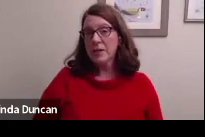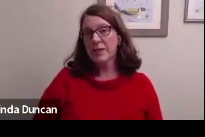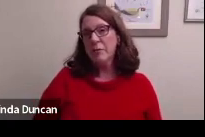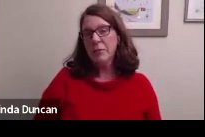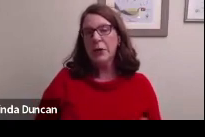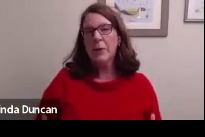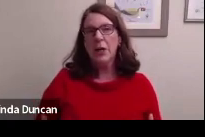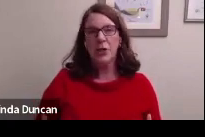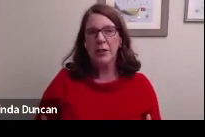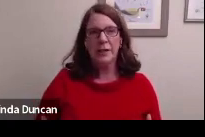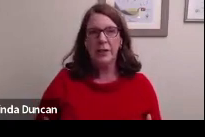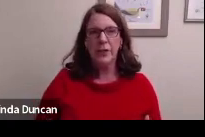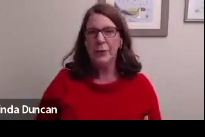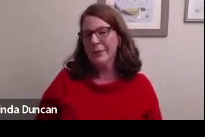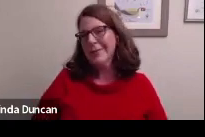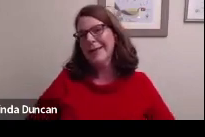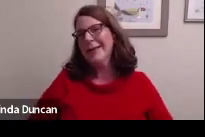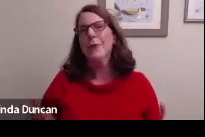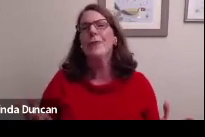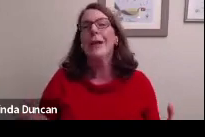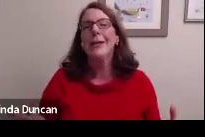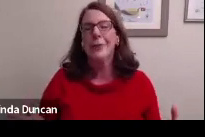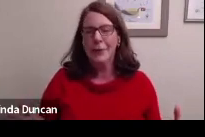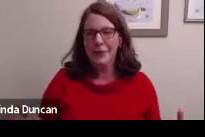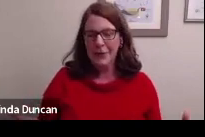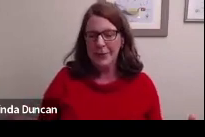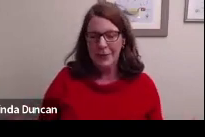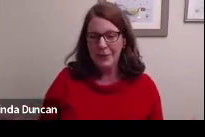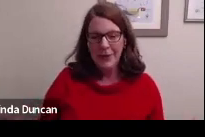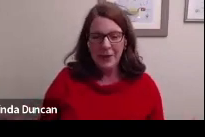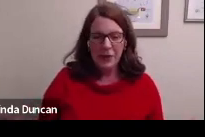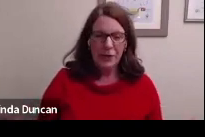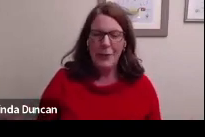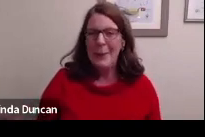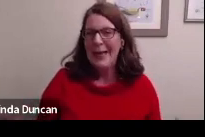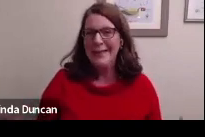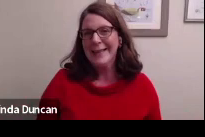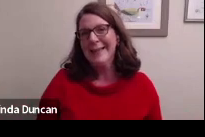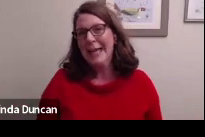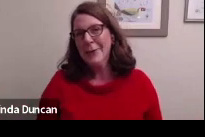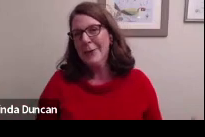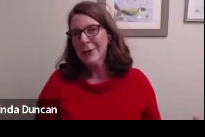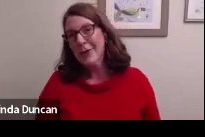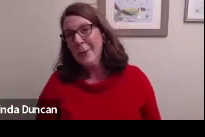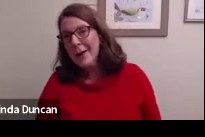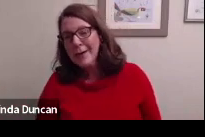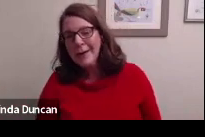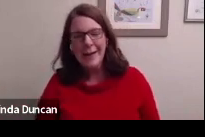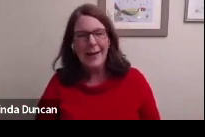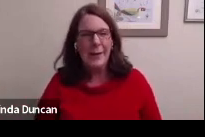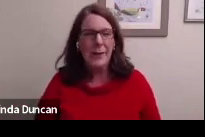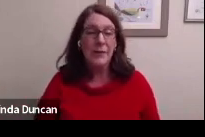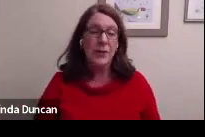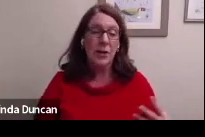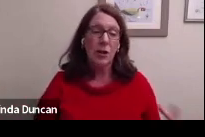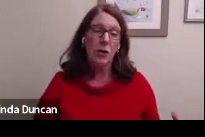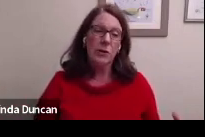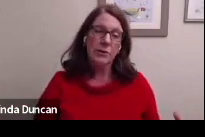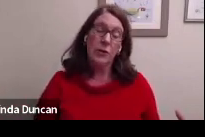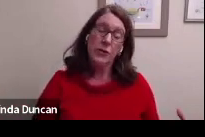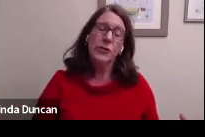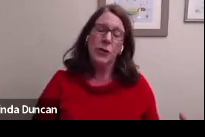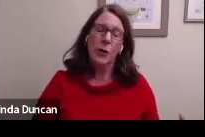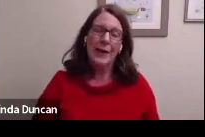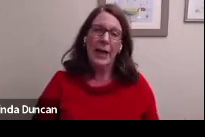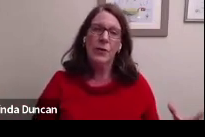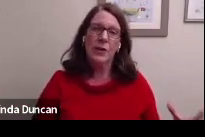I've worked pretty much in, kind of the range of sort of domains that interpreters work. I've done a